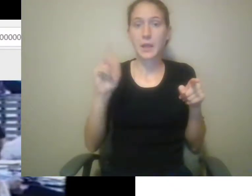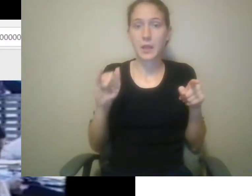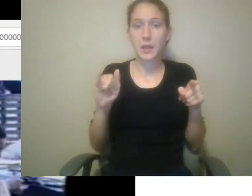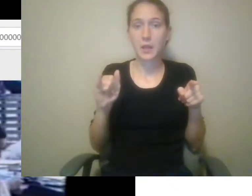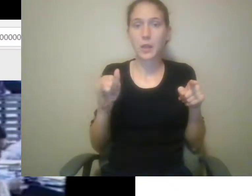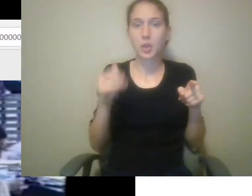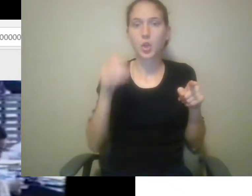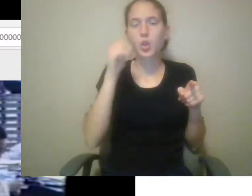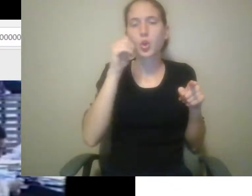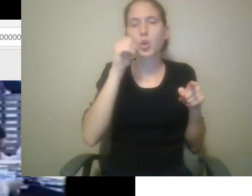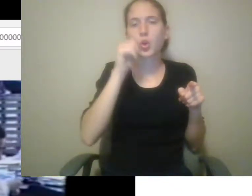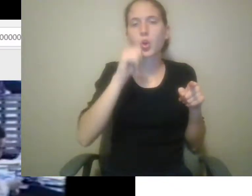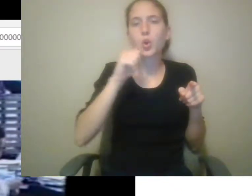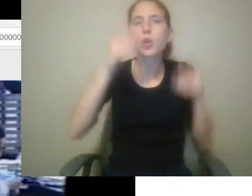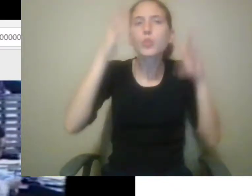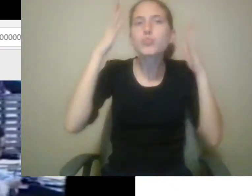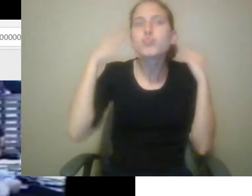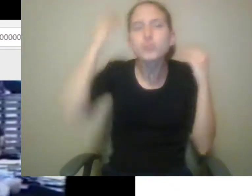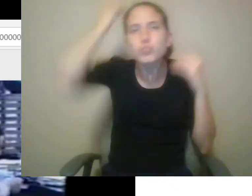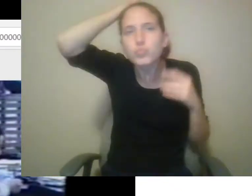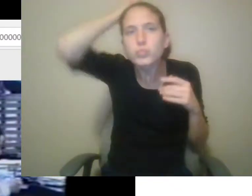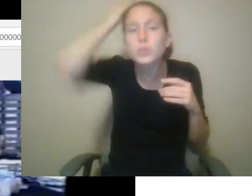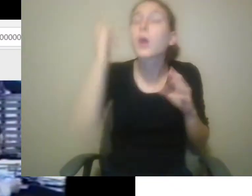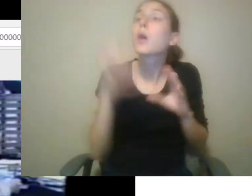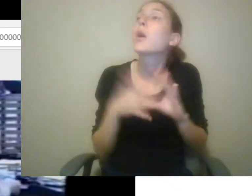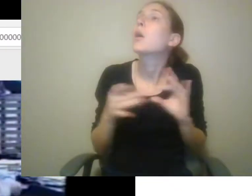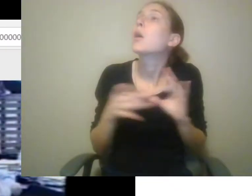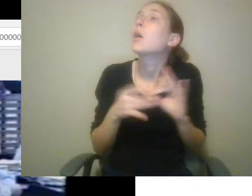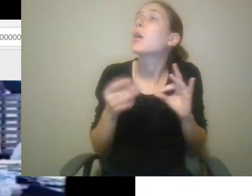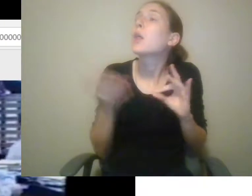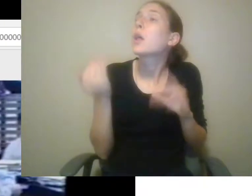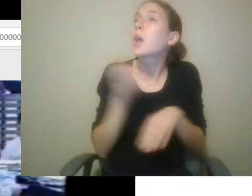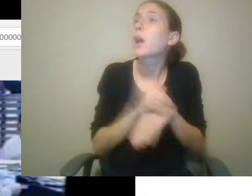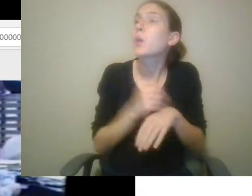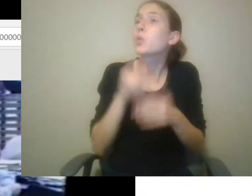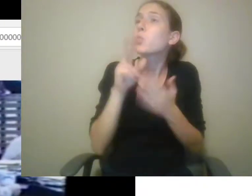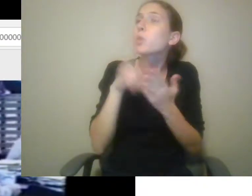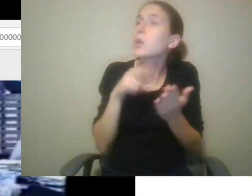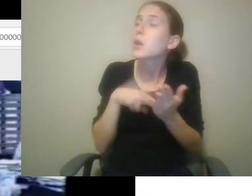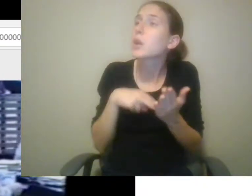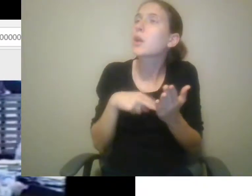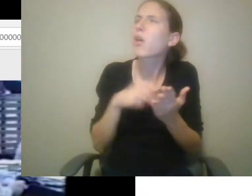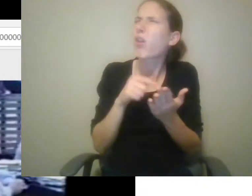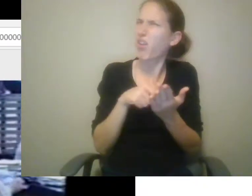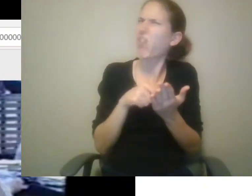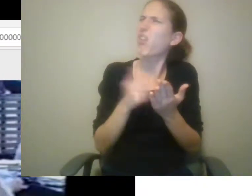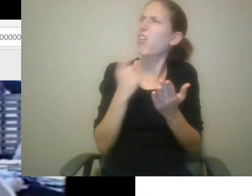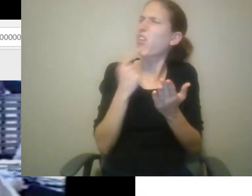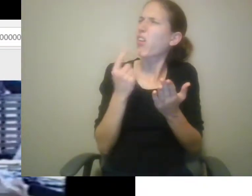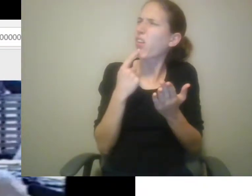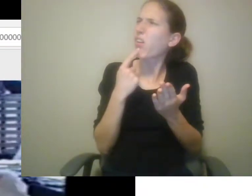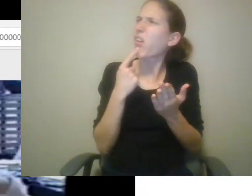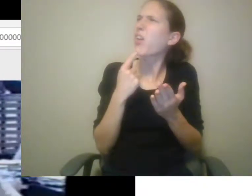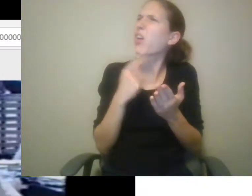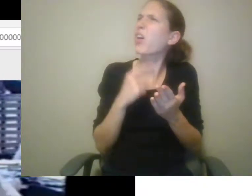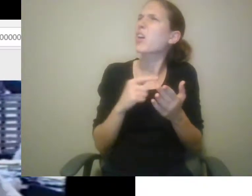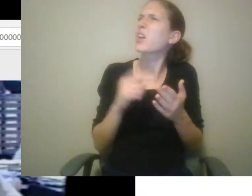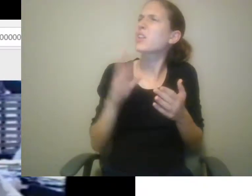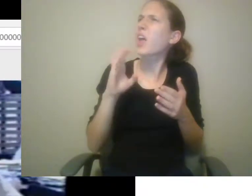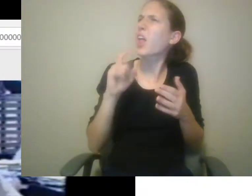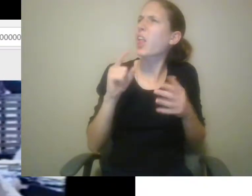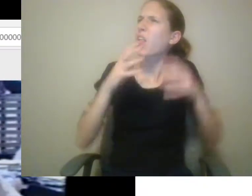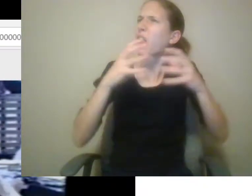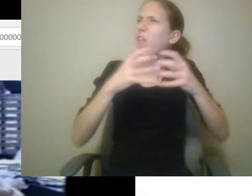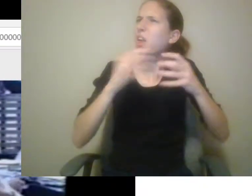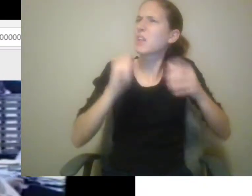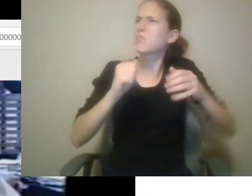said, my notes in my book, it said that it controls the bacteria that goes in and out, but that they don't